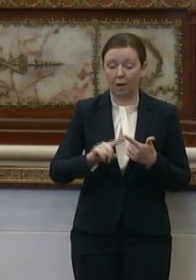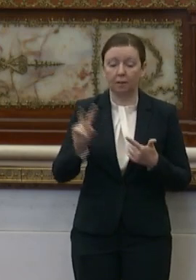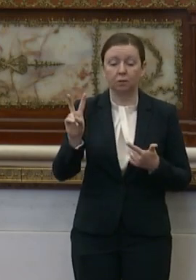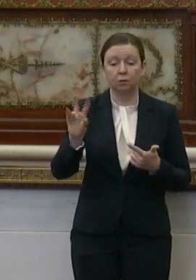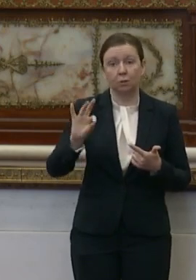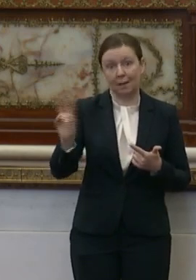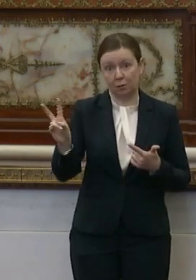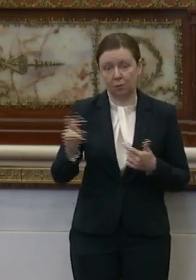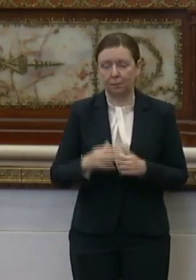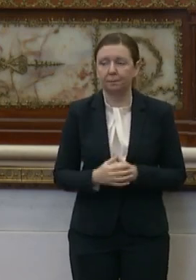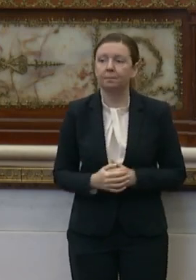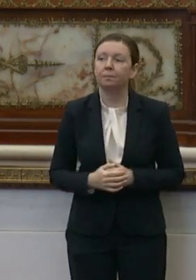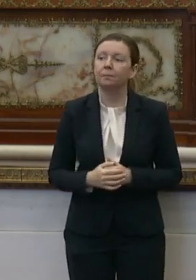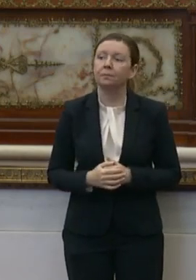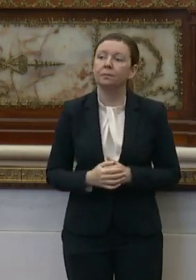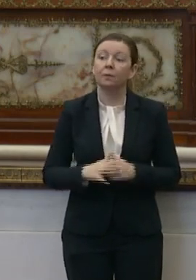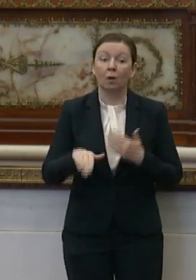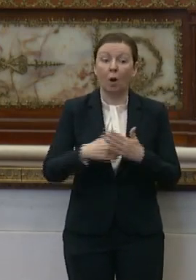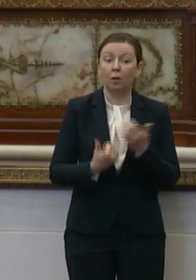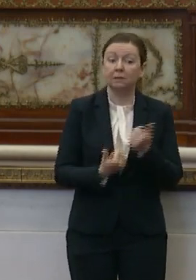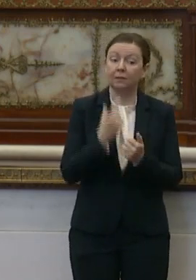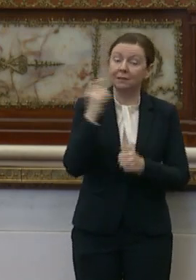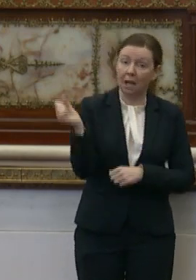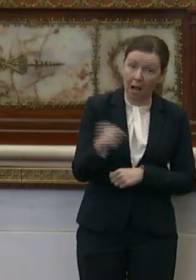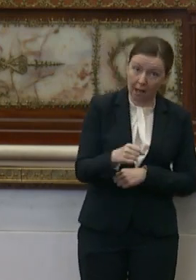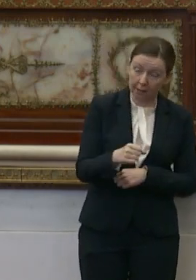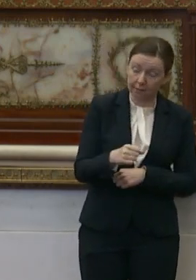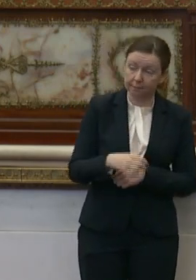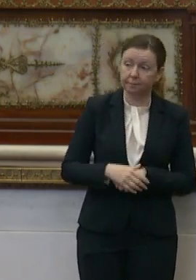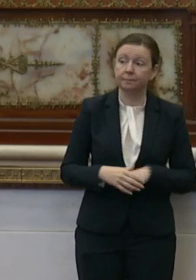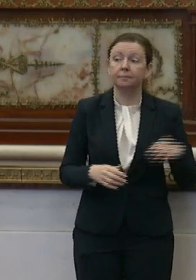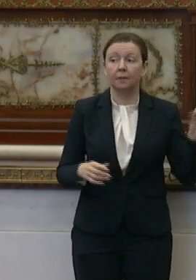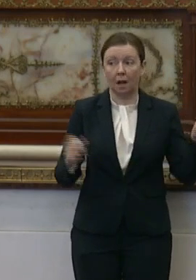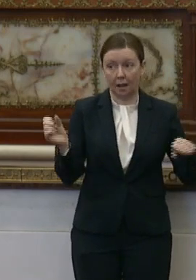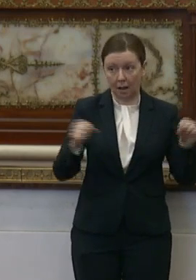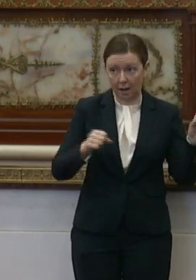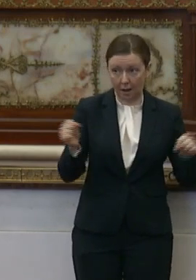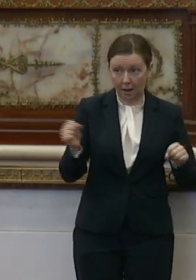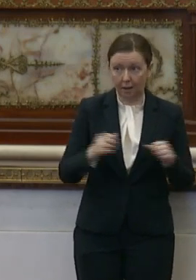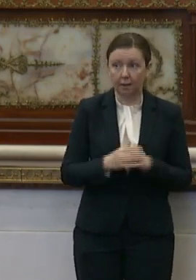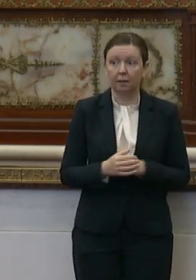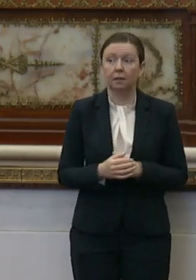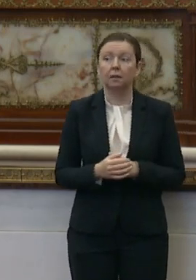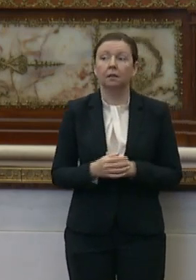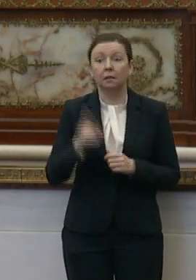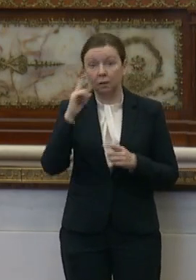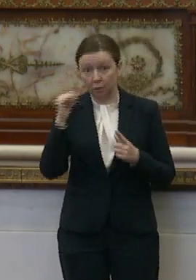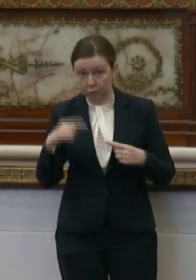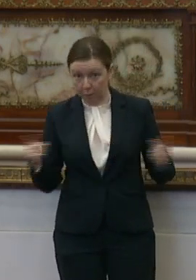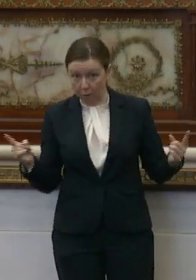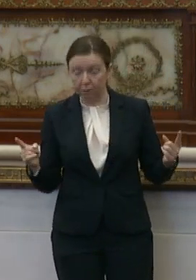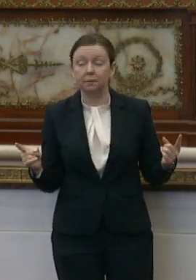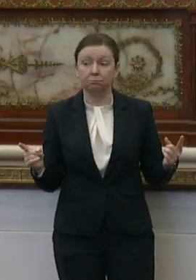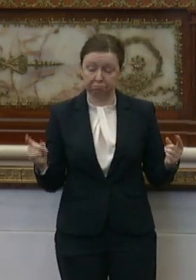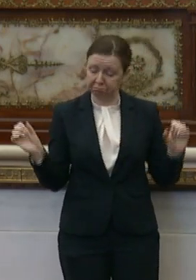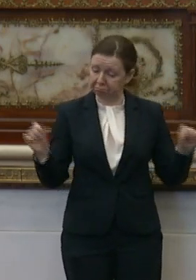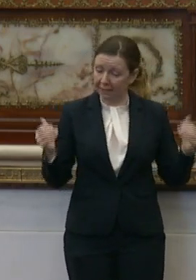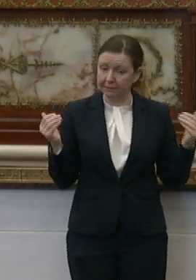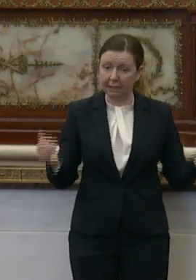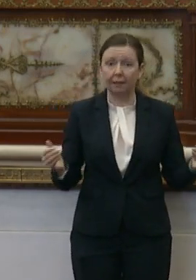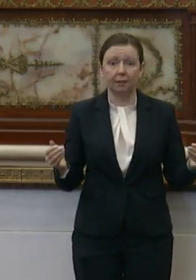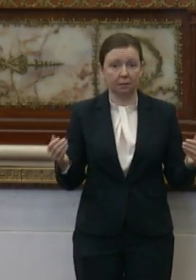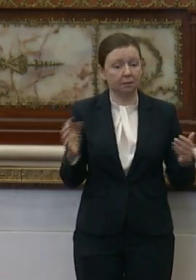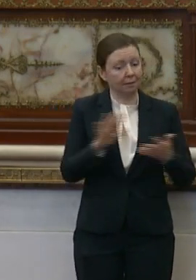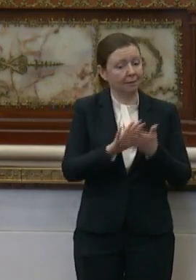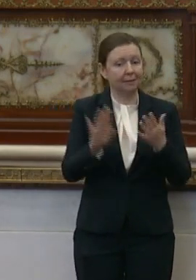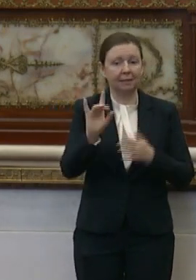200290, 200291, and 200292. All those in favor will say aye. Aye. Aye. Those opposed, ayes have it. And